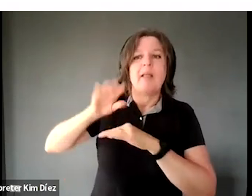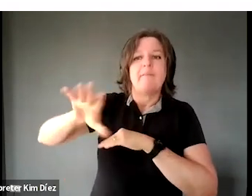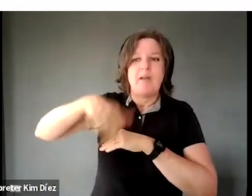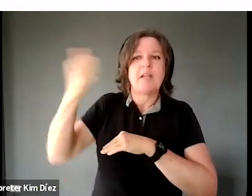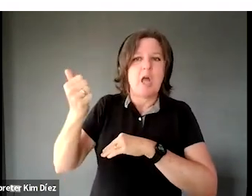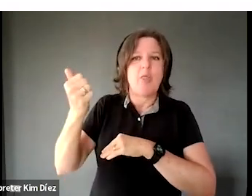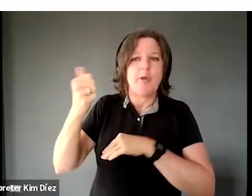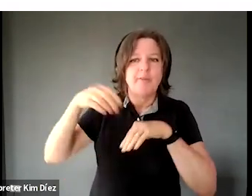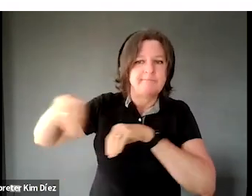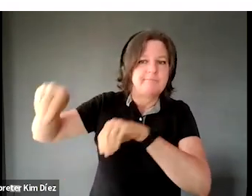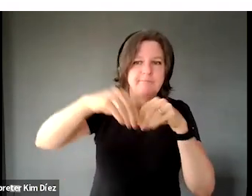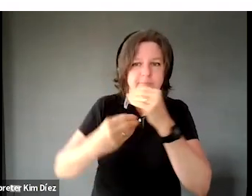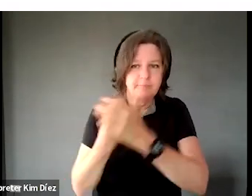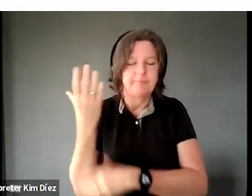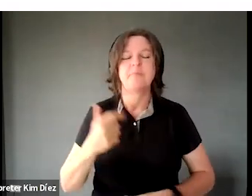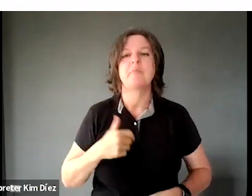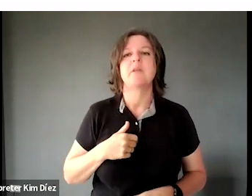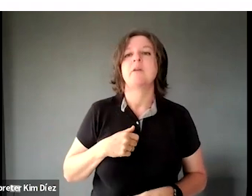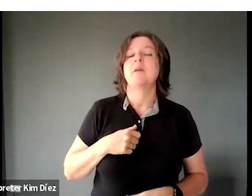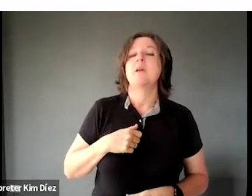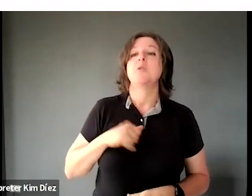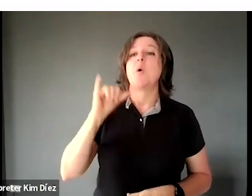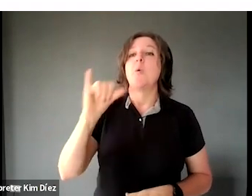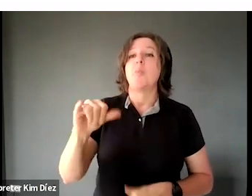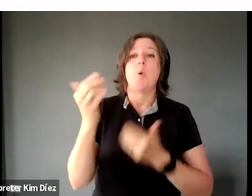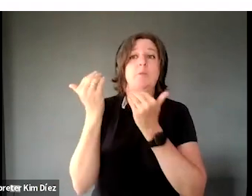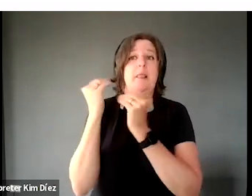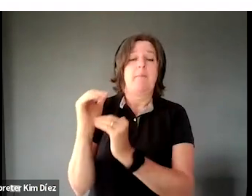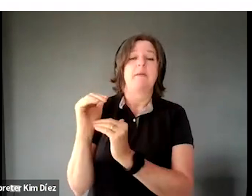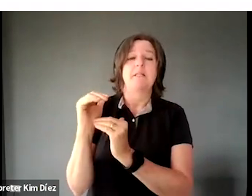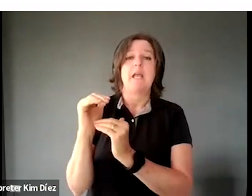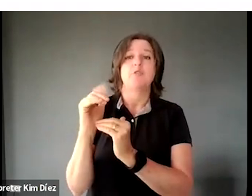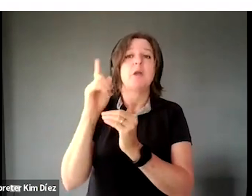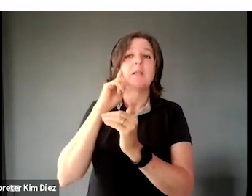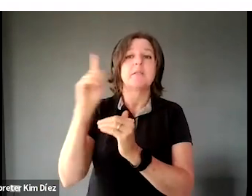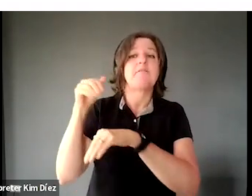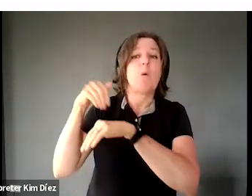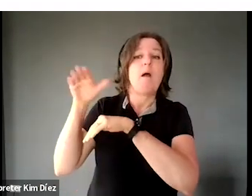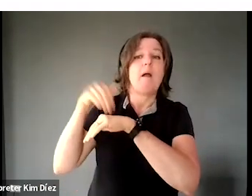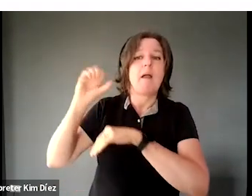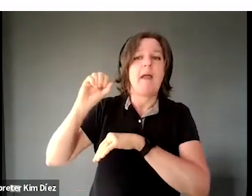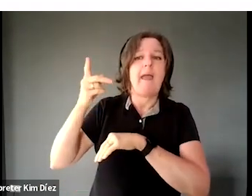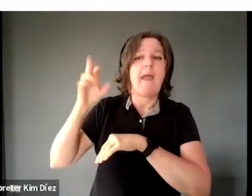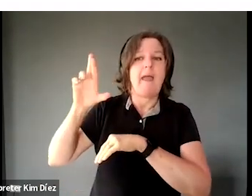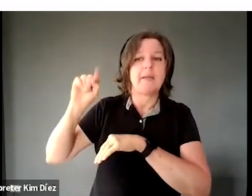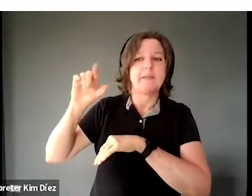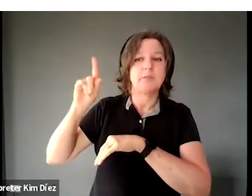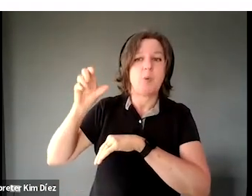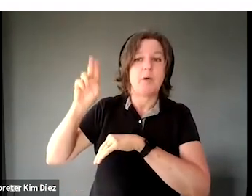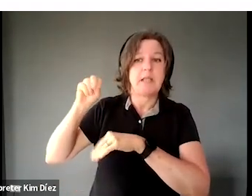the restrictions are very strong and they are being extrapolated to other